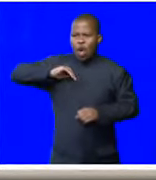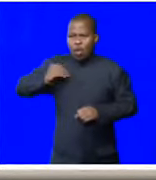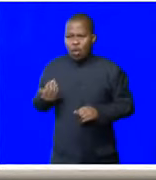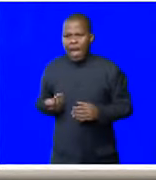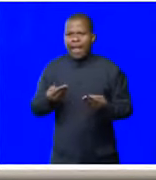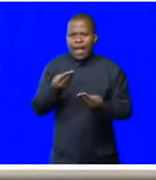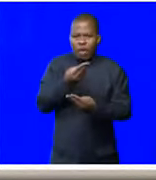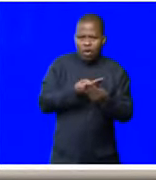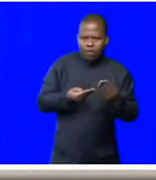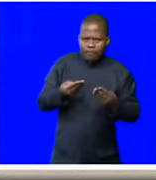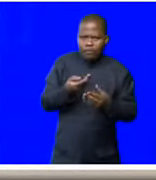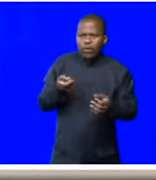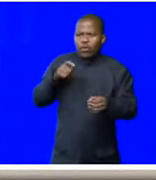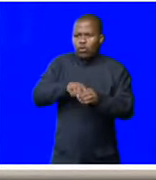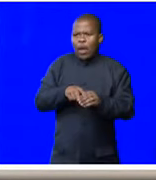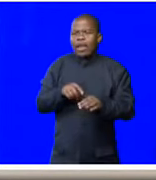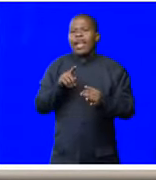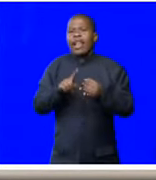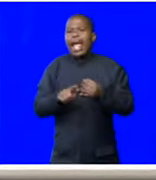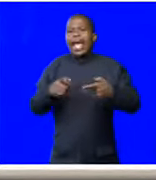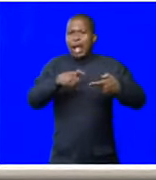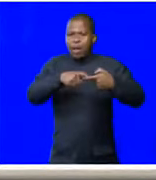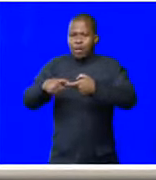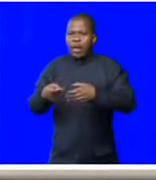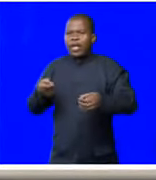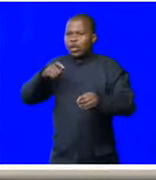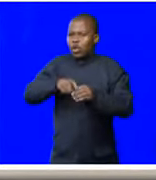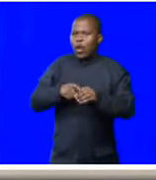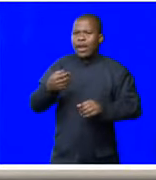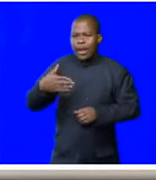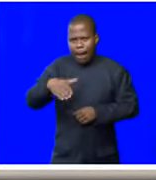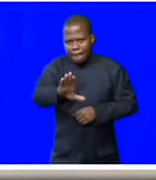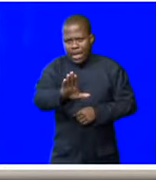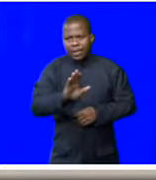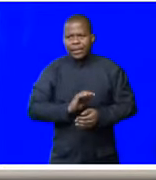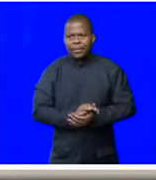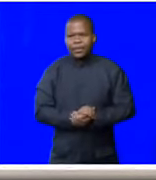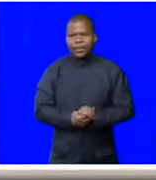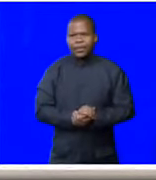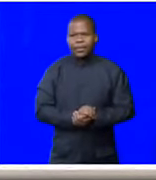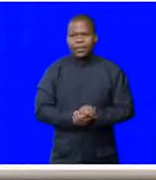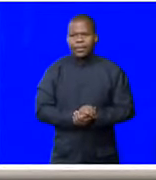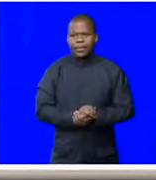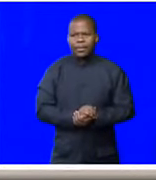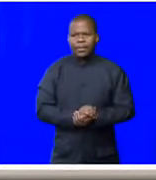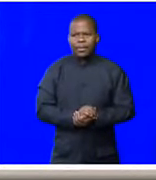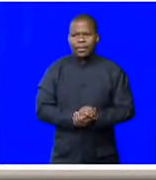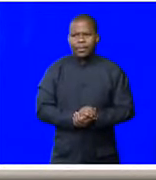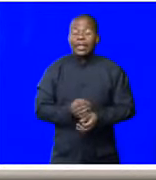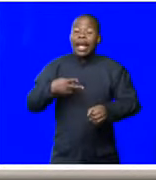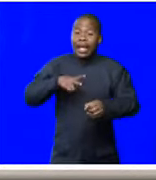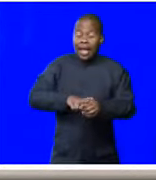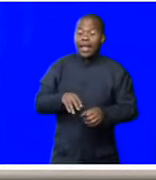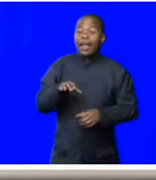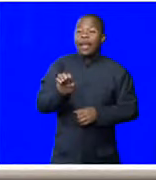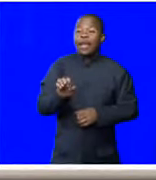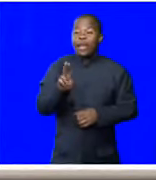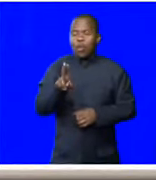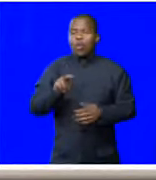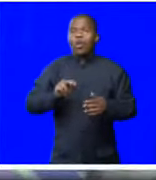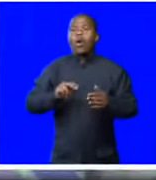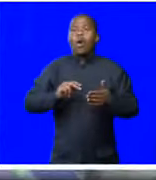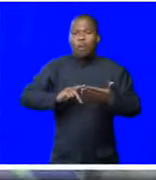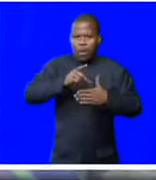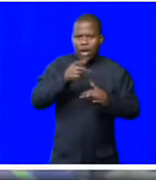therefore continue to be mainstream across all European Union-funded programs and